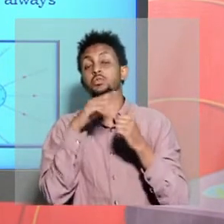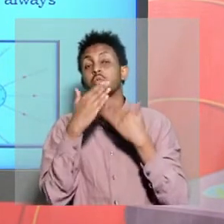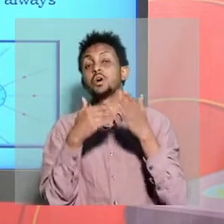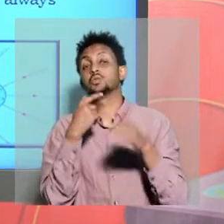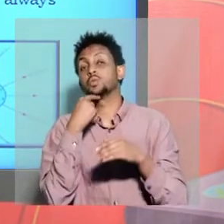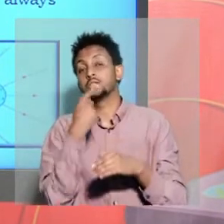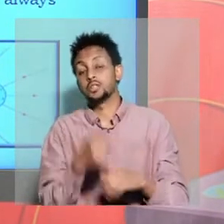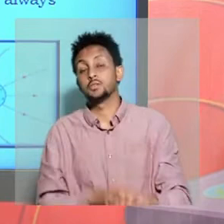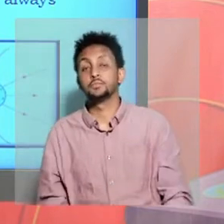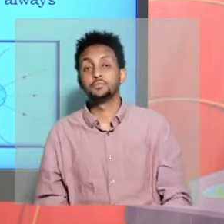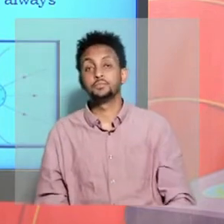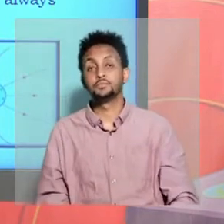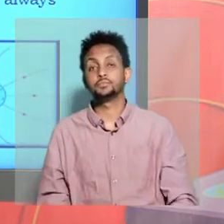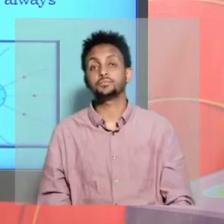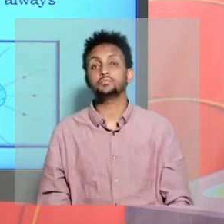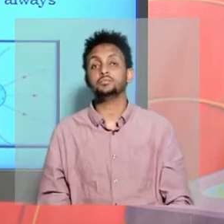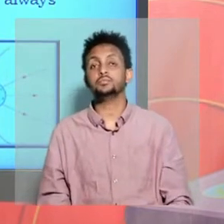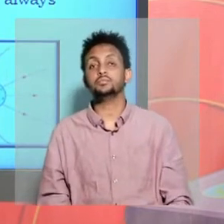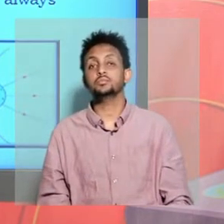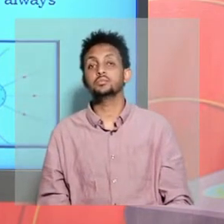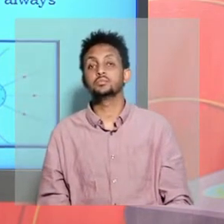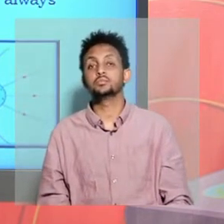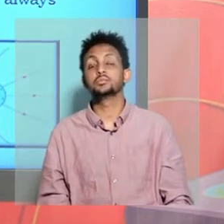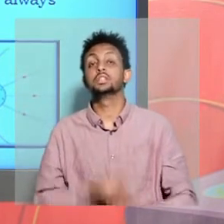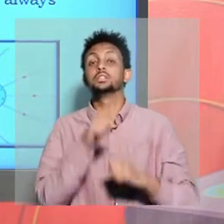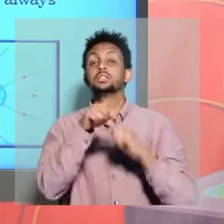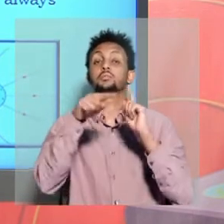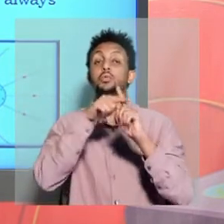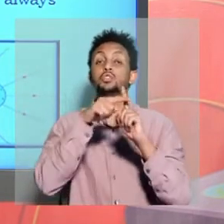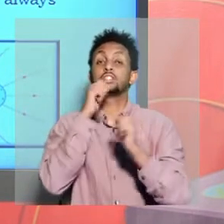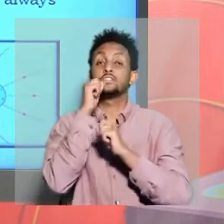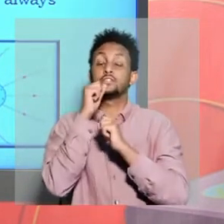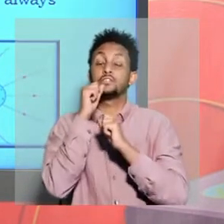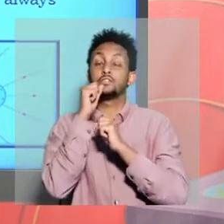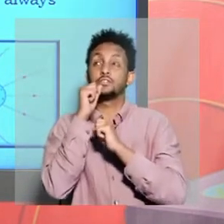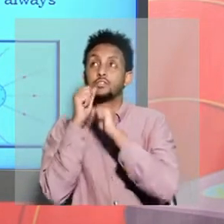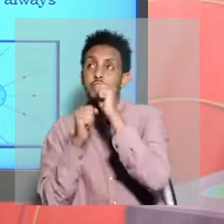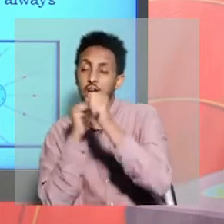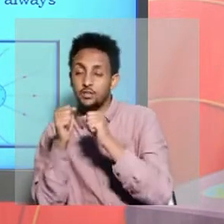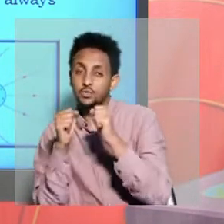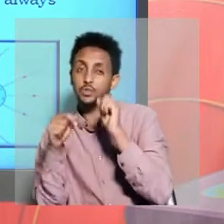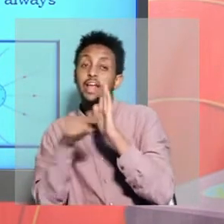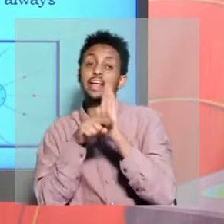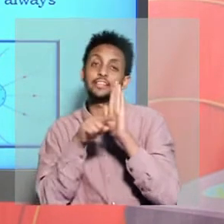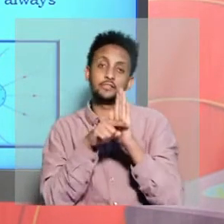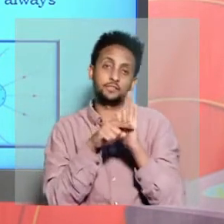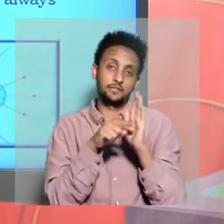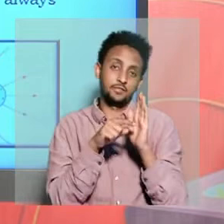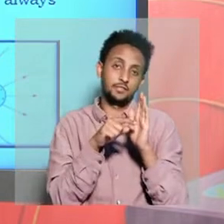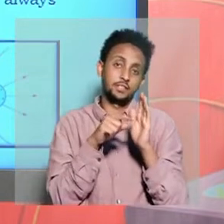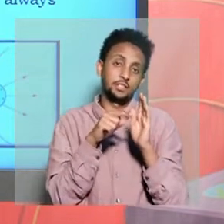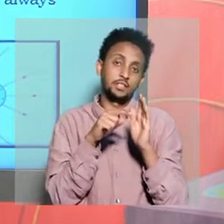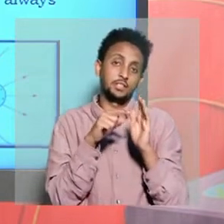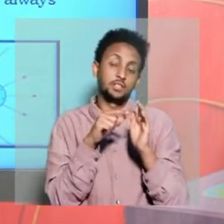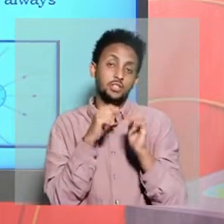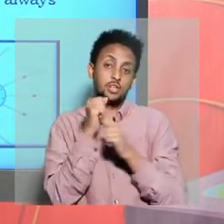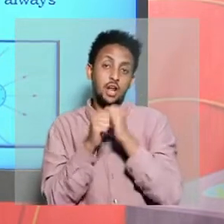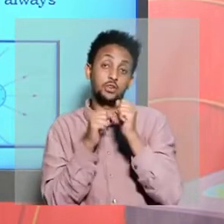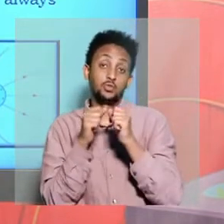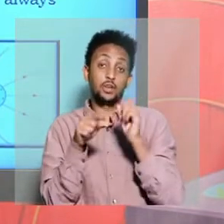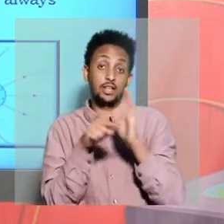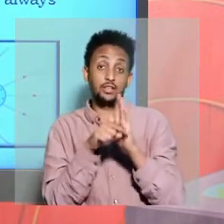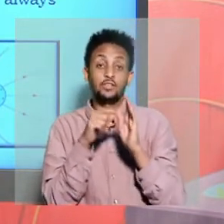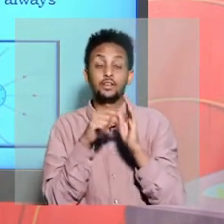says. They run out from positive and run into negative. They never cross one another. As you draw